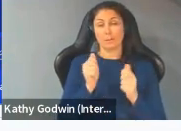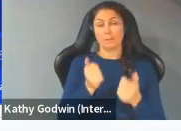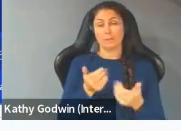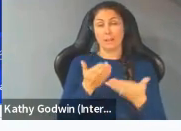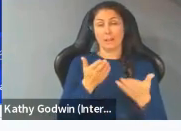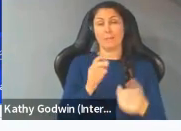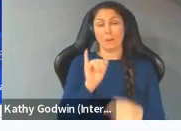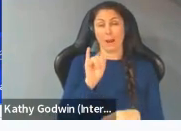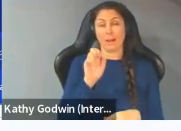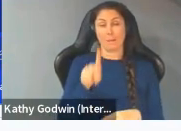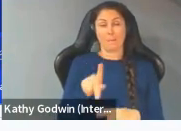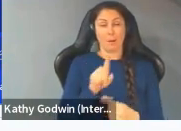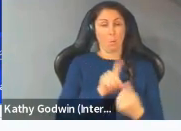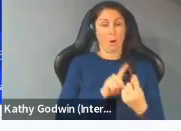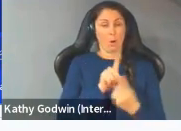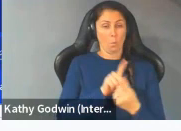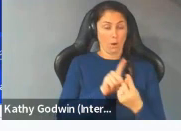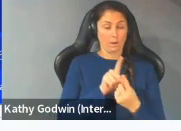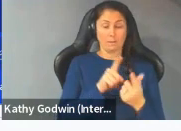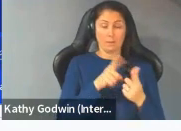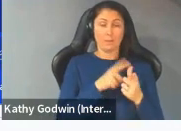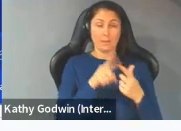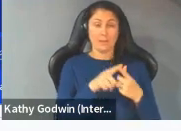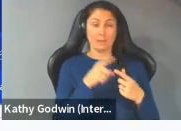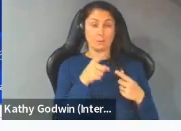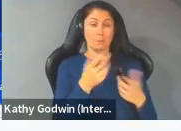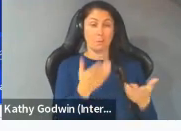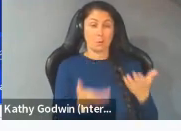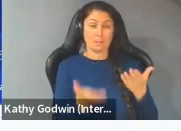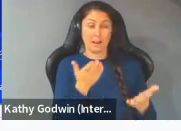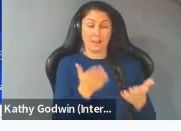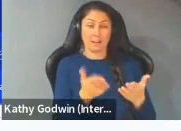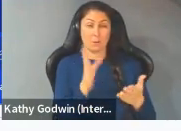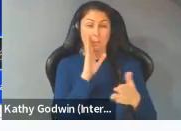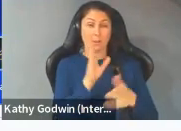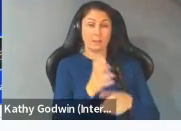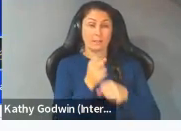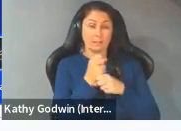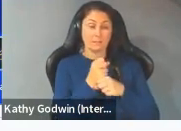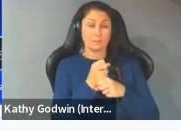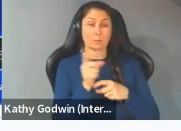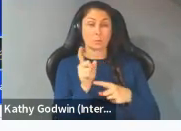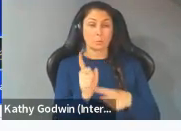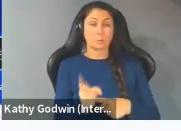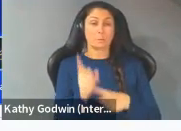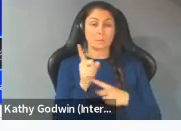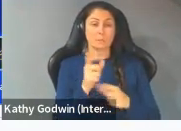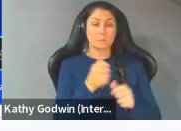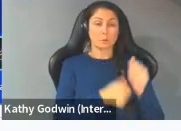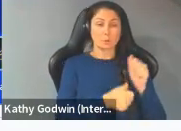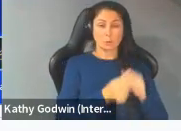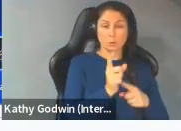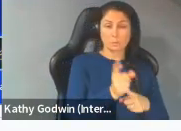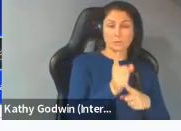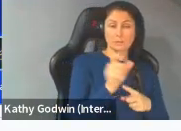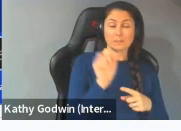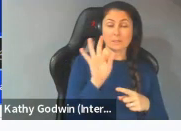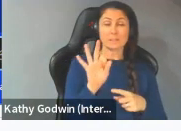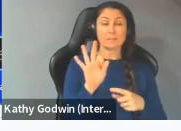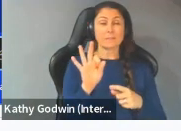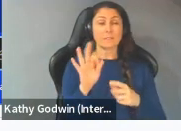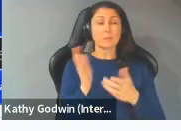IEP one-on-one, then you're most likely to get 1 minute per 1 minute. But if they were delivered in